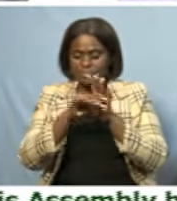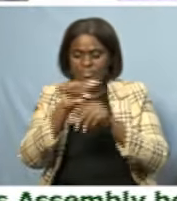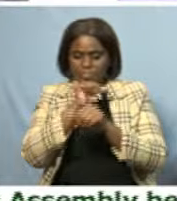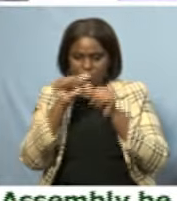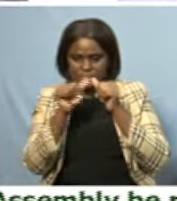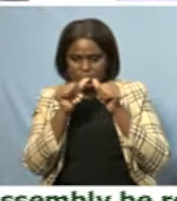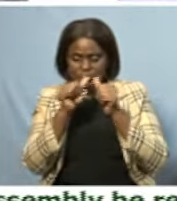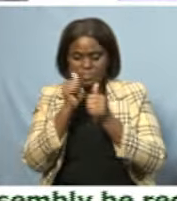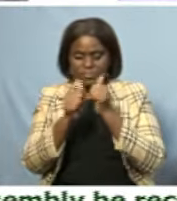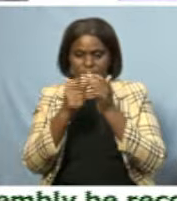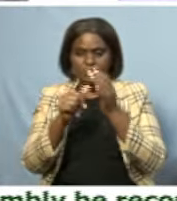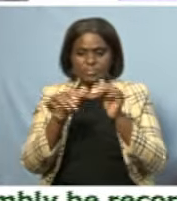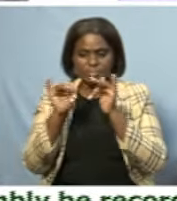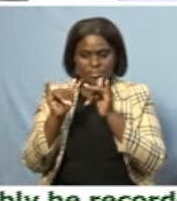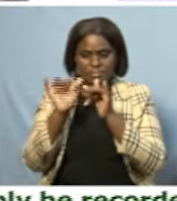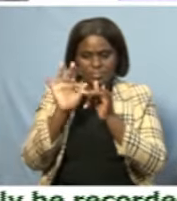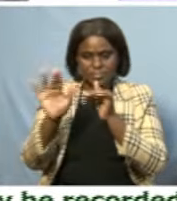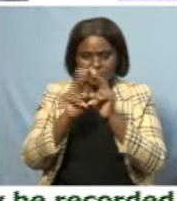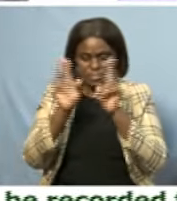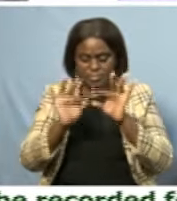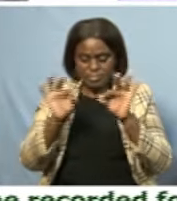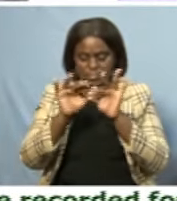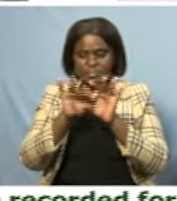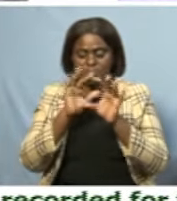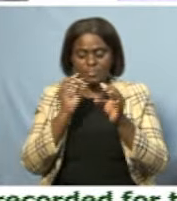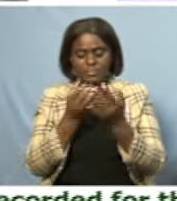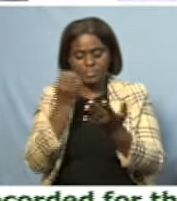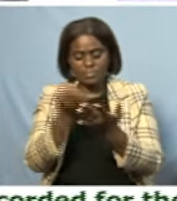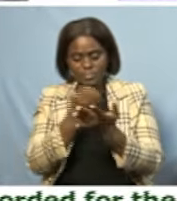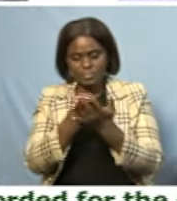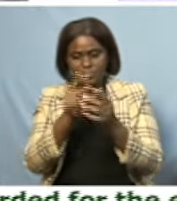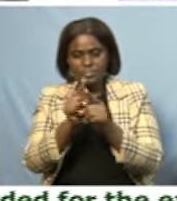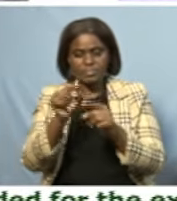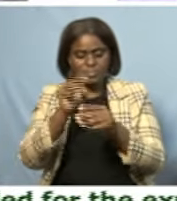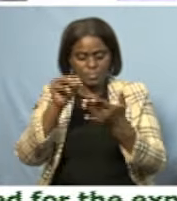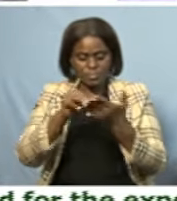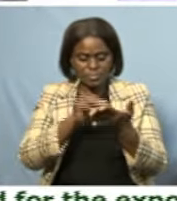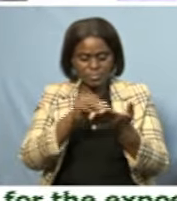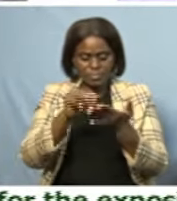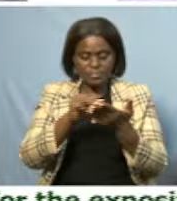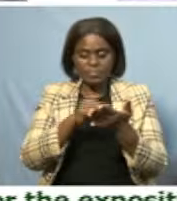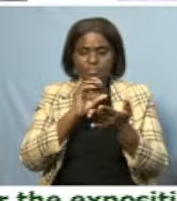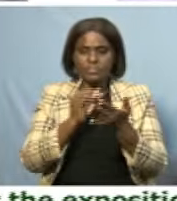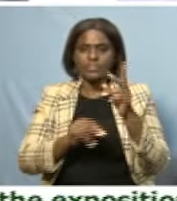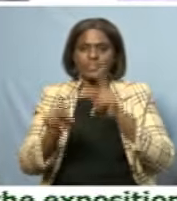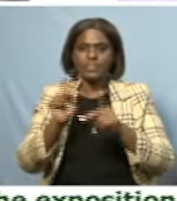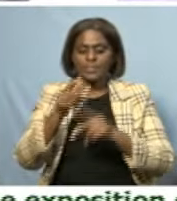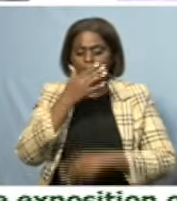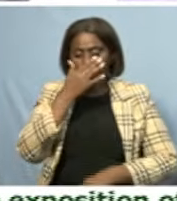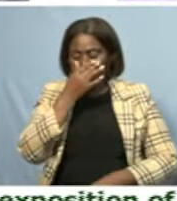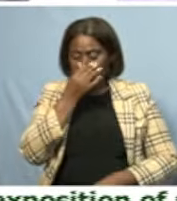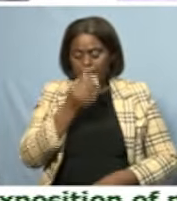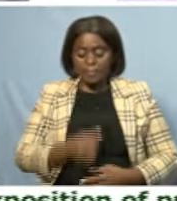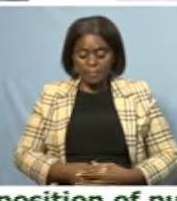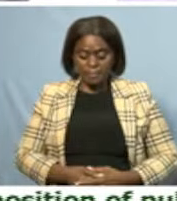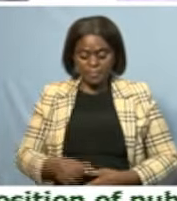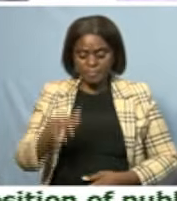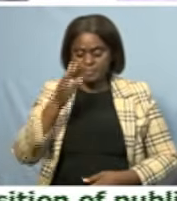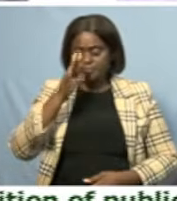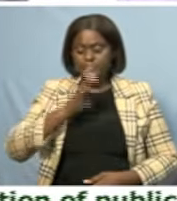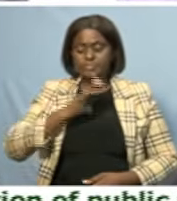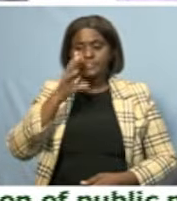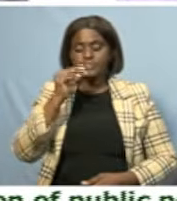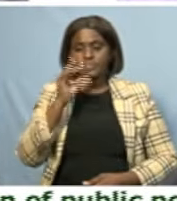agriculture, which remains the backbone of our economy and livelihoods of millions of our citizens. Madam